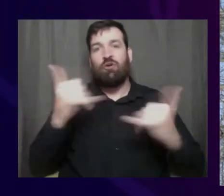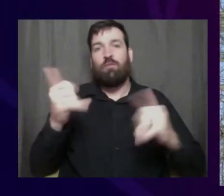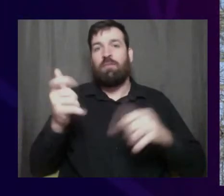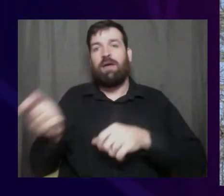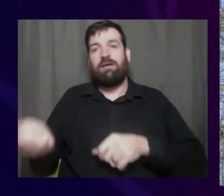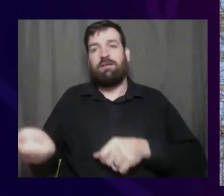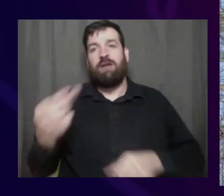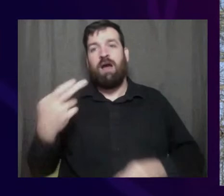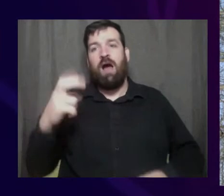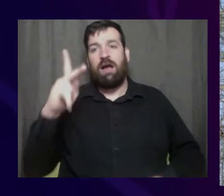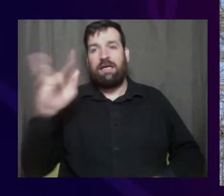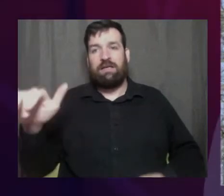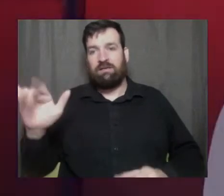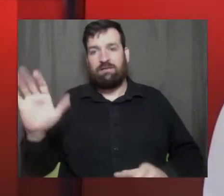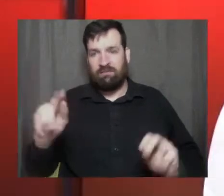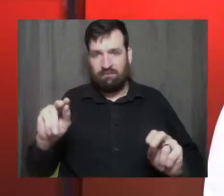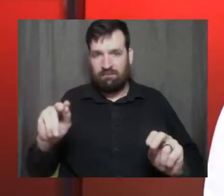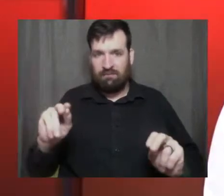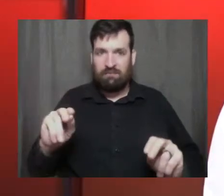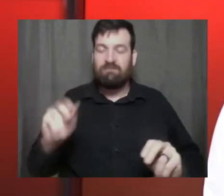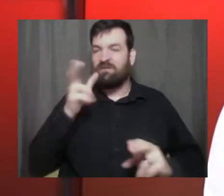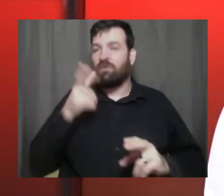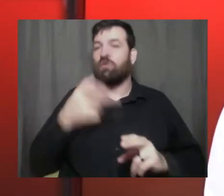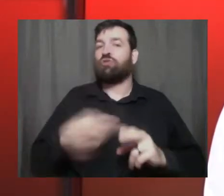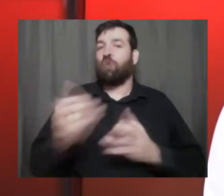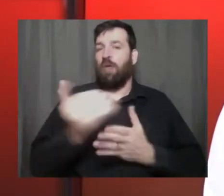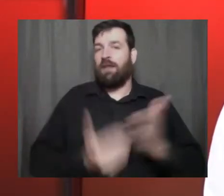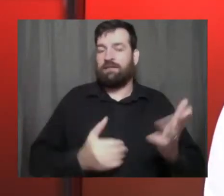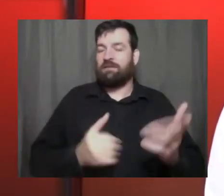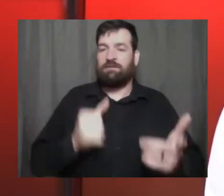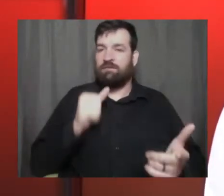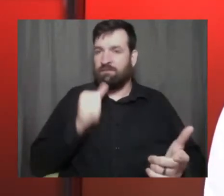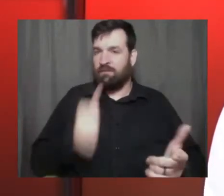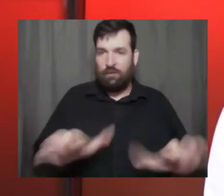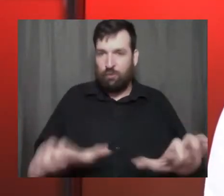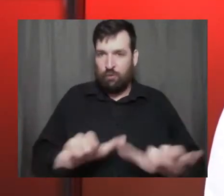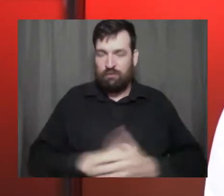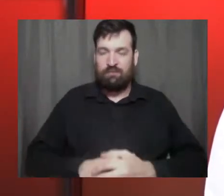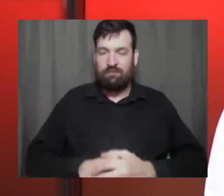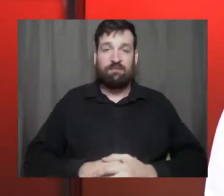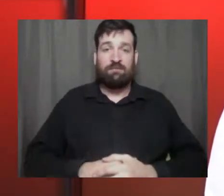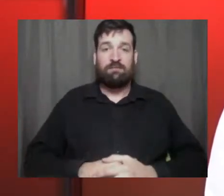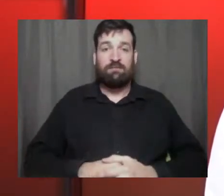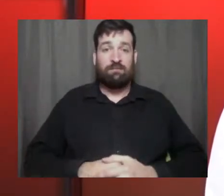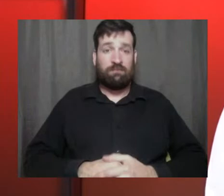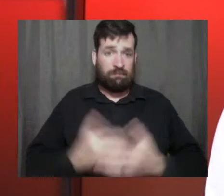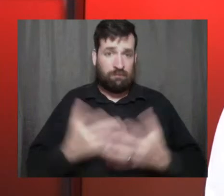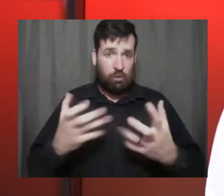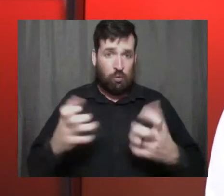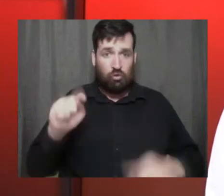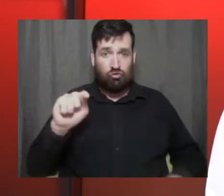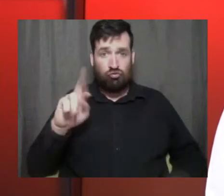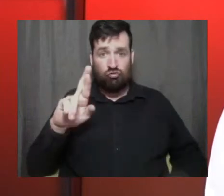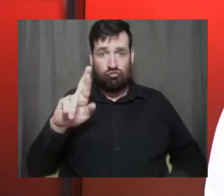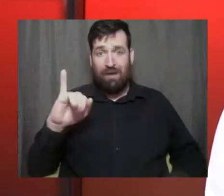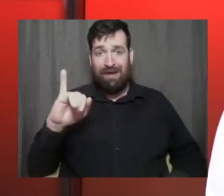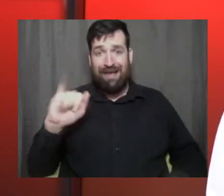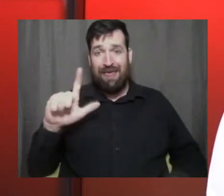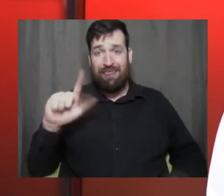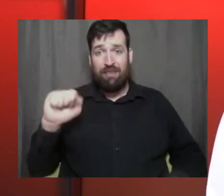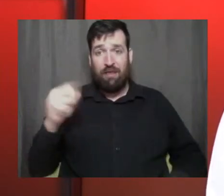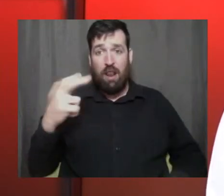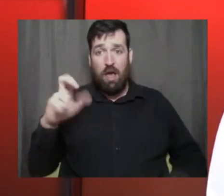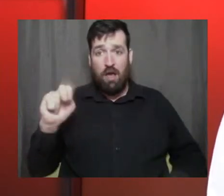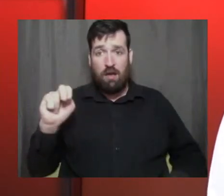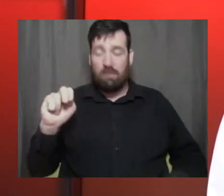play hockey. So we'll do like a short list of what Dr. Sheldon doesn't do. You do want to do a triathlon though, you said that's on your bucket list? It would be nice. If I